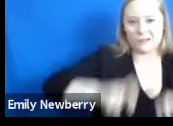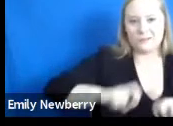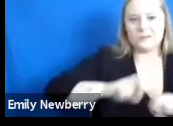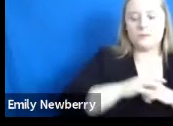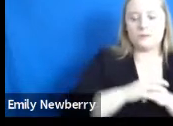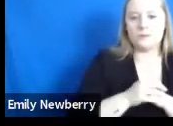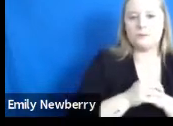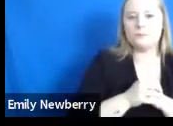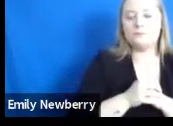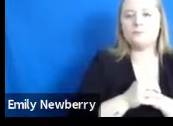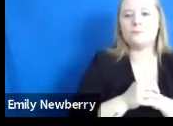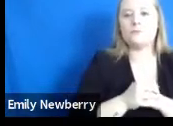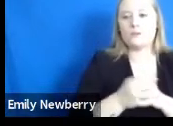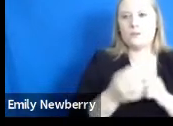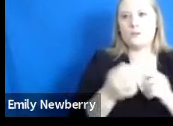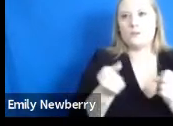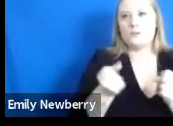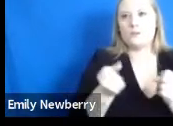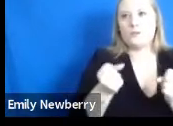the ease of understanding.